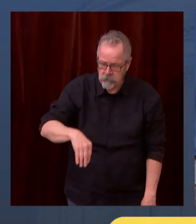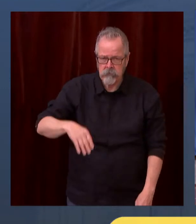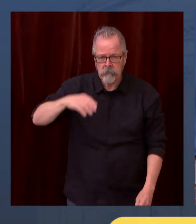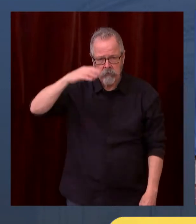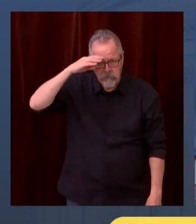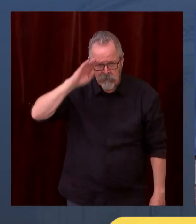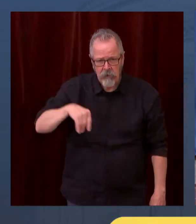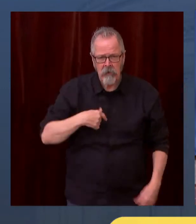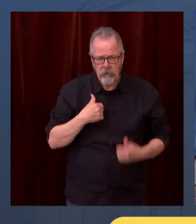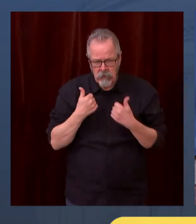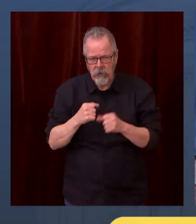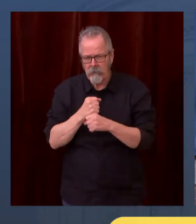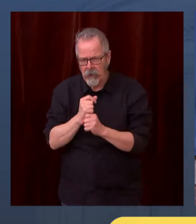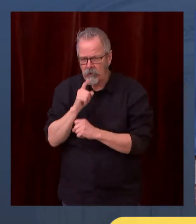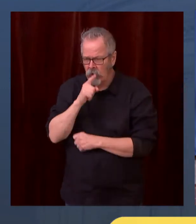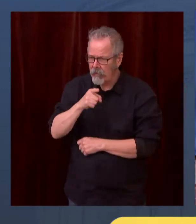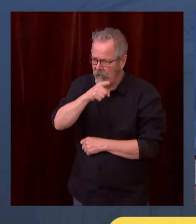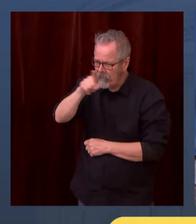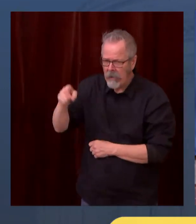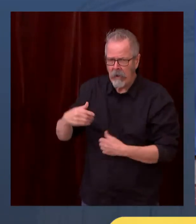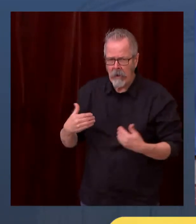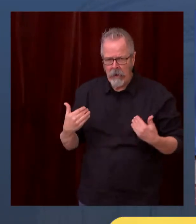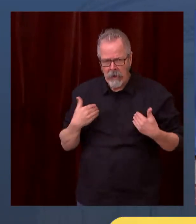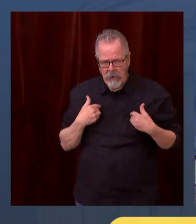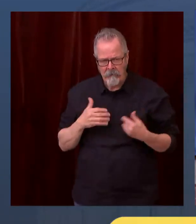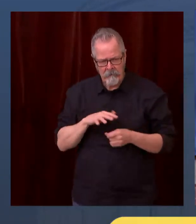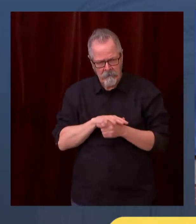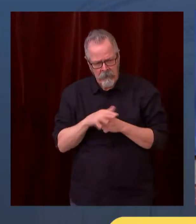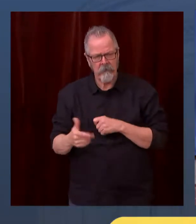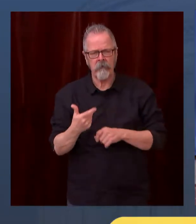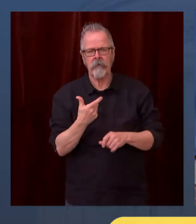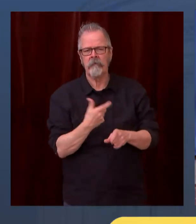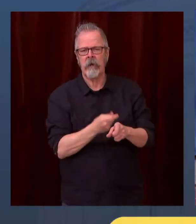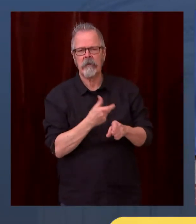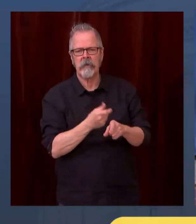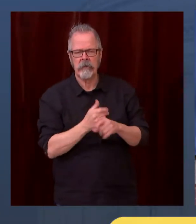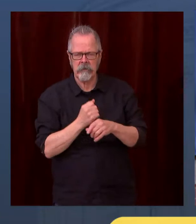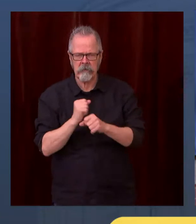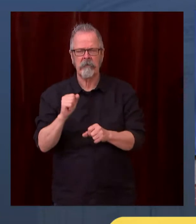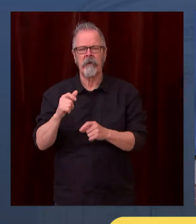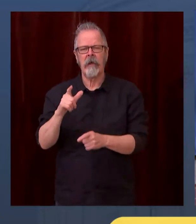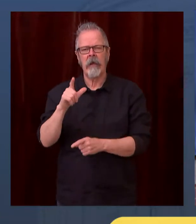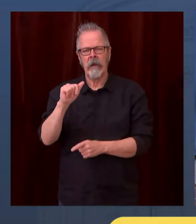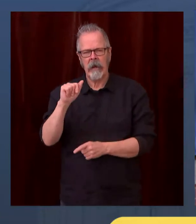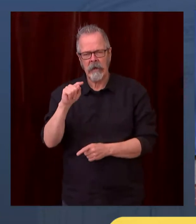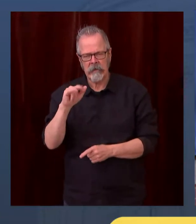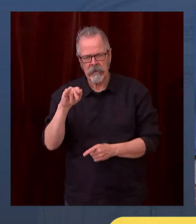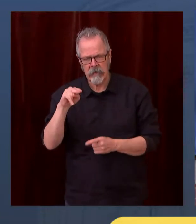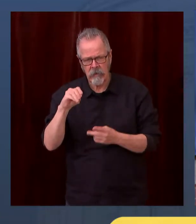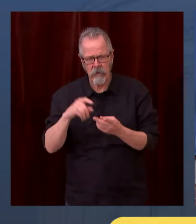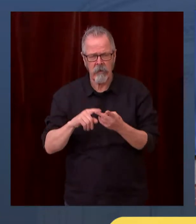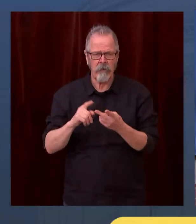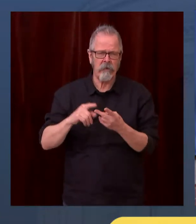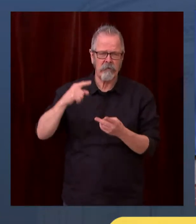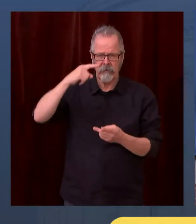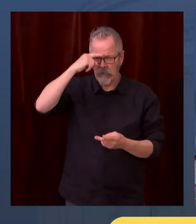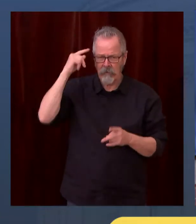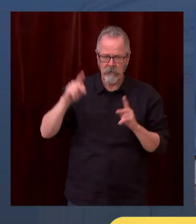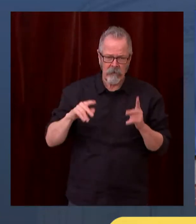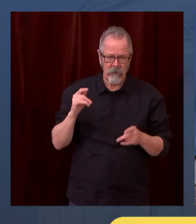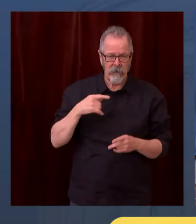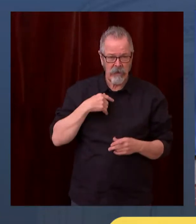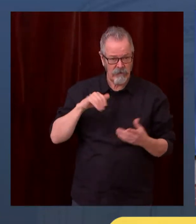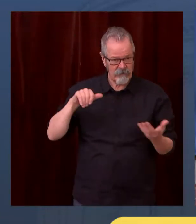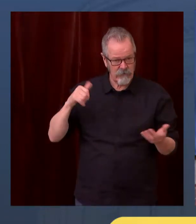vaccines accessible to people who otherwise have had a hard time. That's why we put 3 max vac sites, or one of the reasons, in Eastern